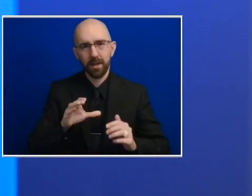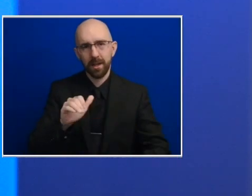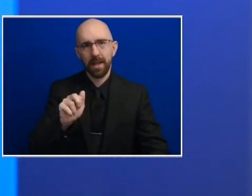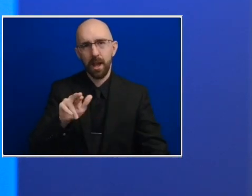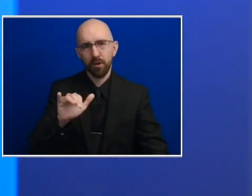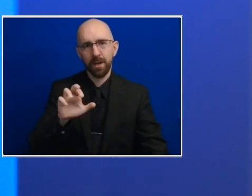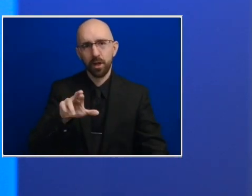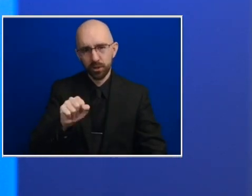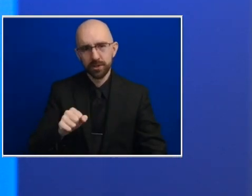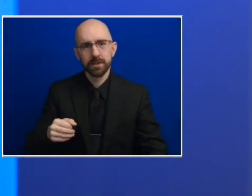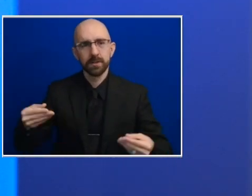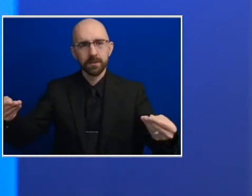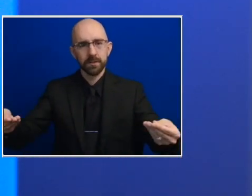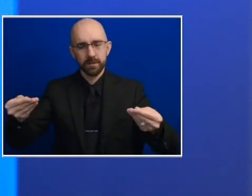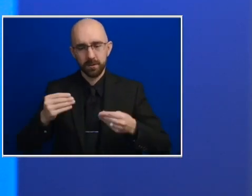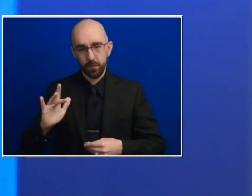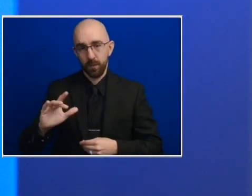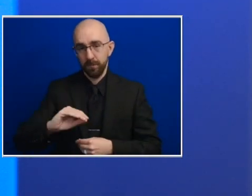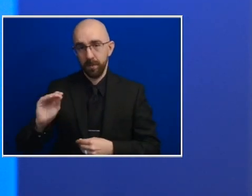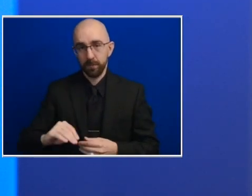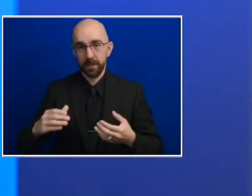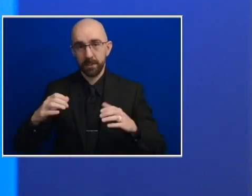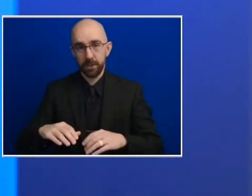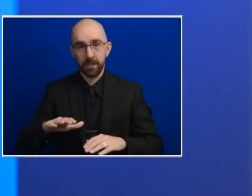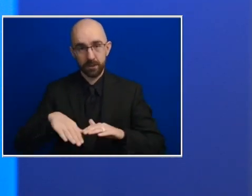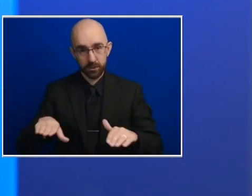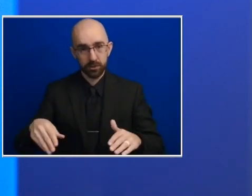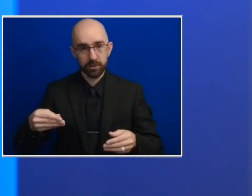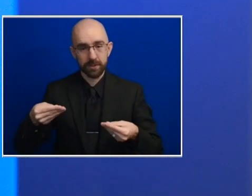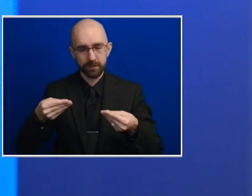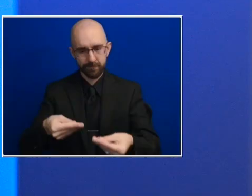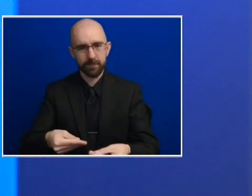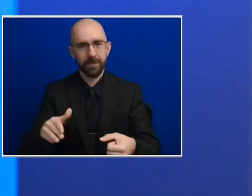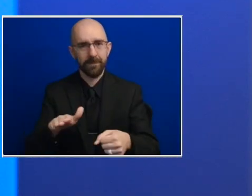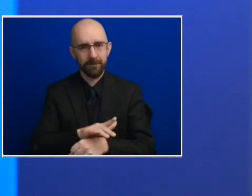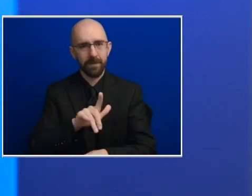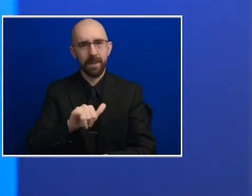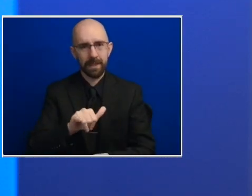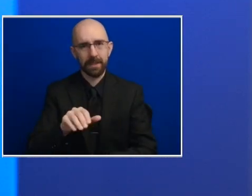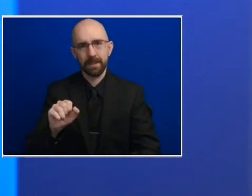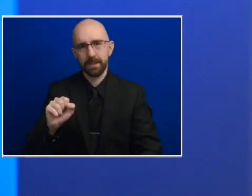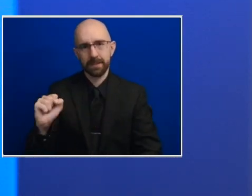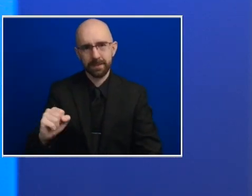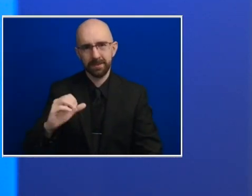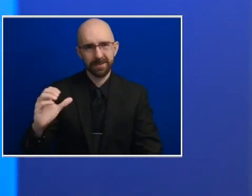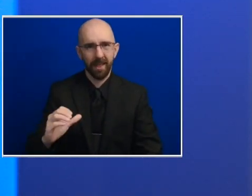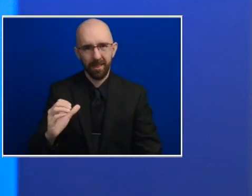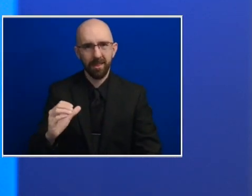25% chance that one of their children is a fully sickle cell presenting child.